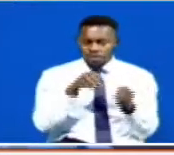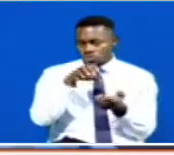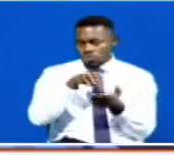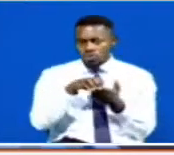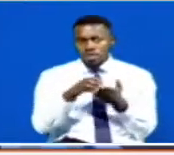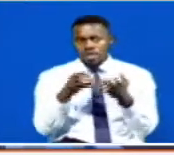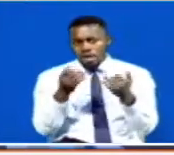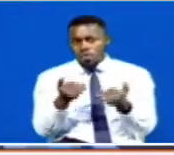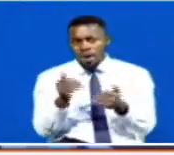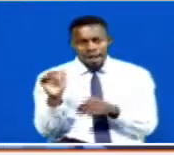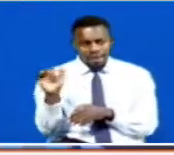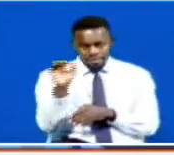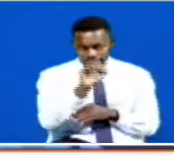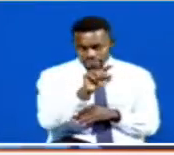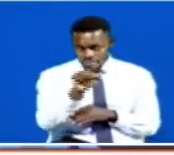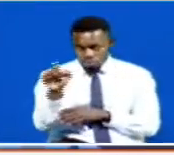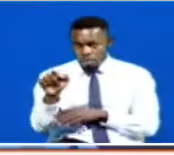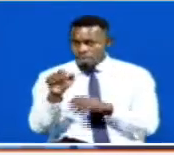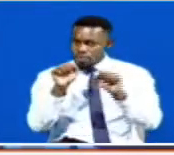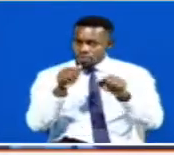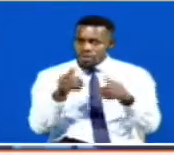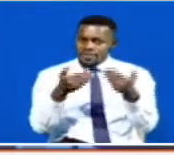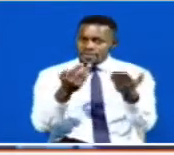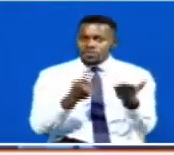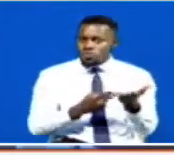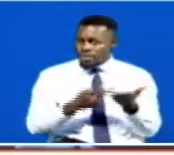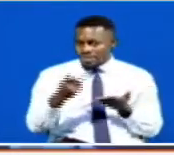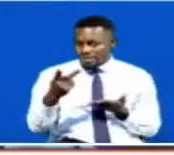So we were requesting if you give us 2 weeks.